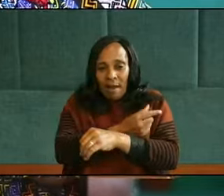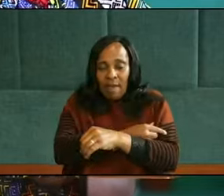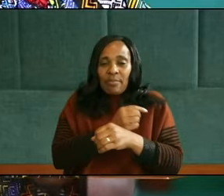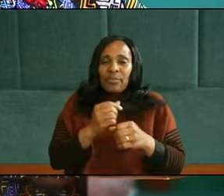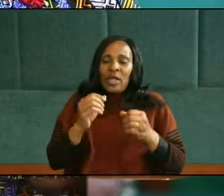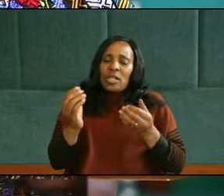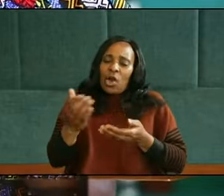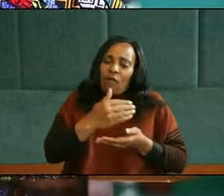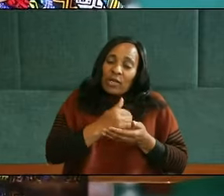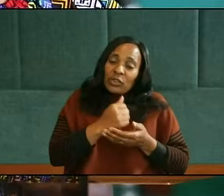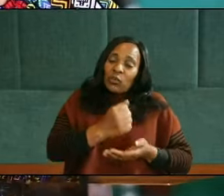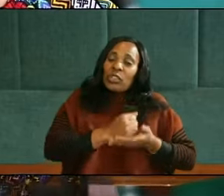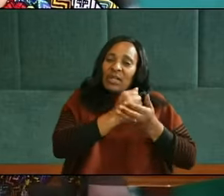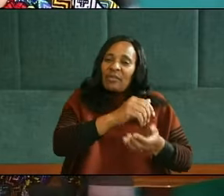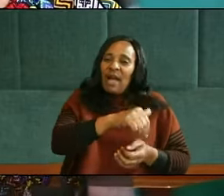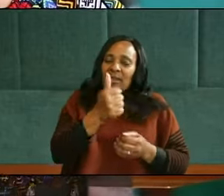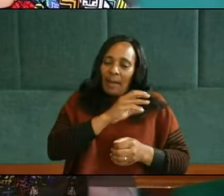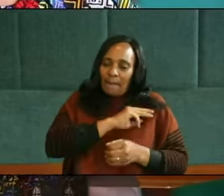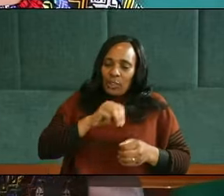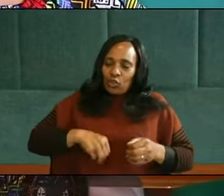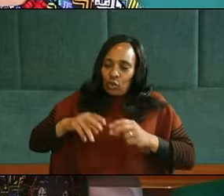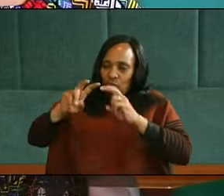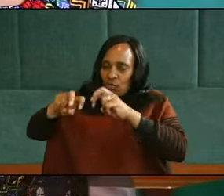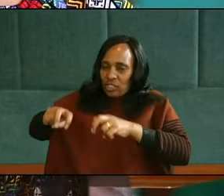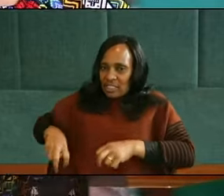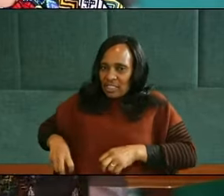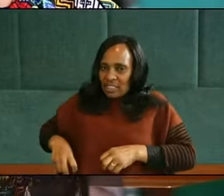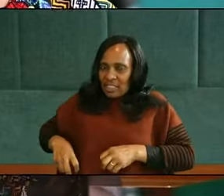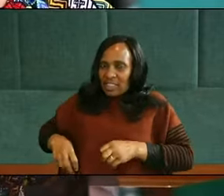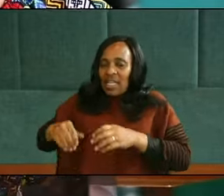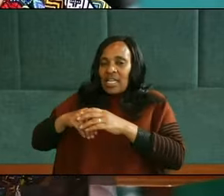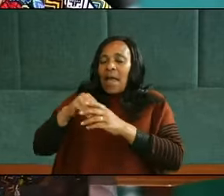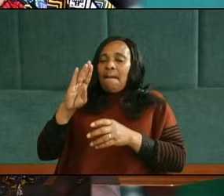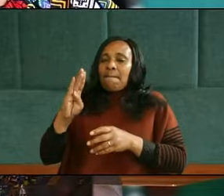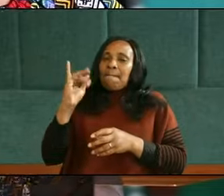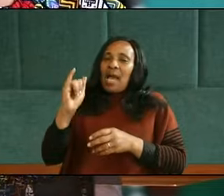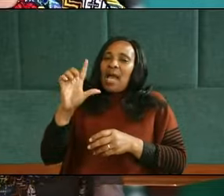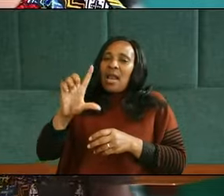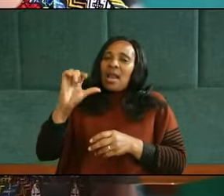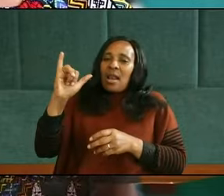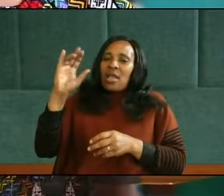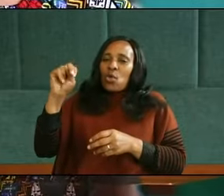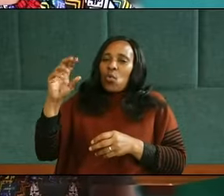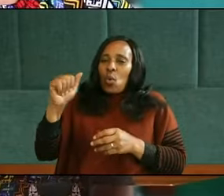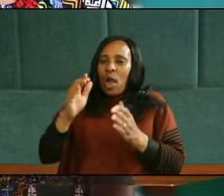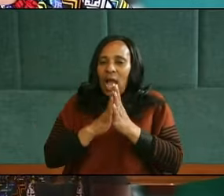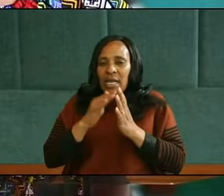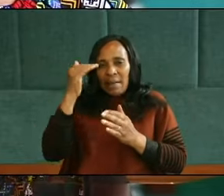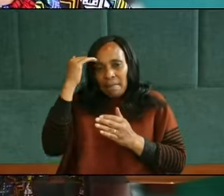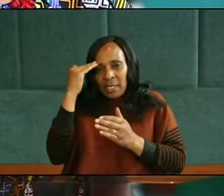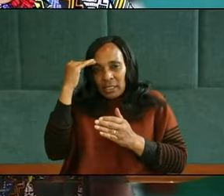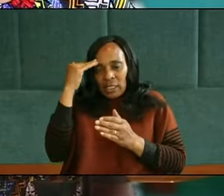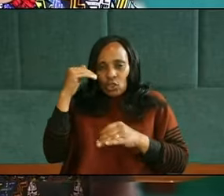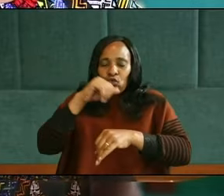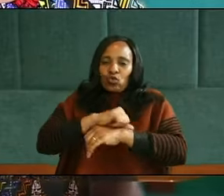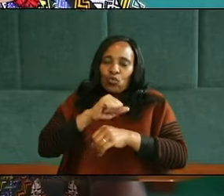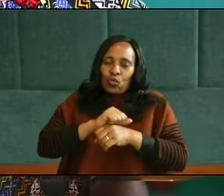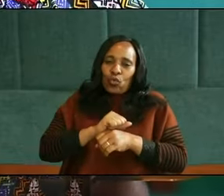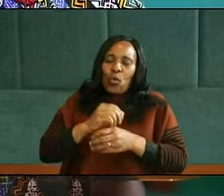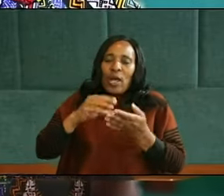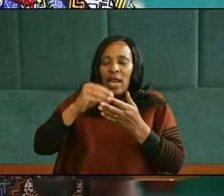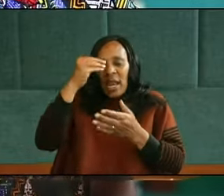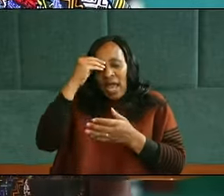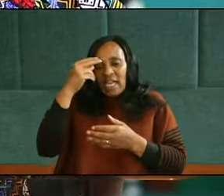offering also will help another mission project, a bilingual elementary school where children will learn in